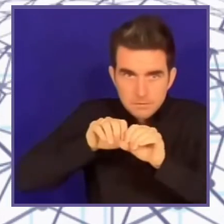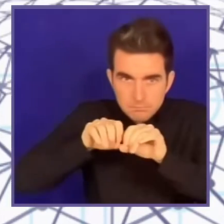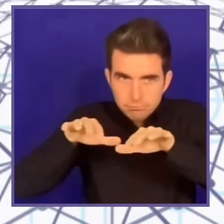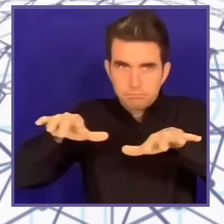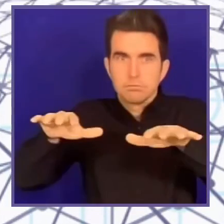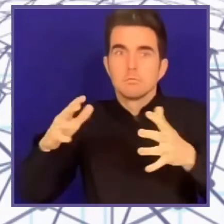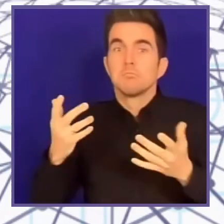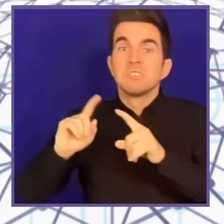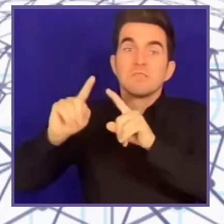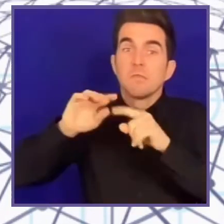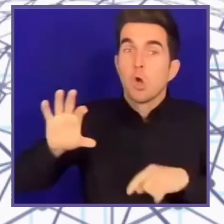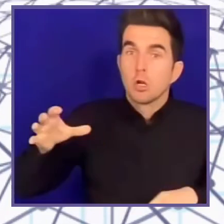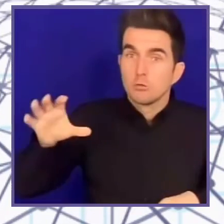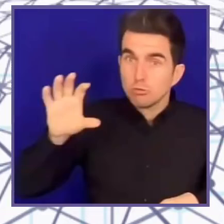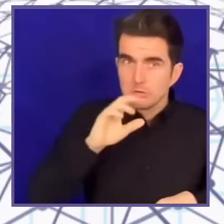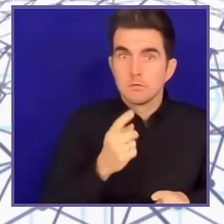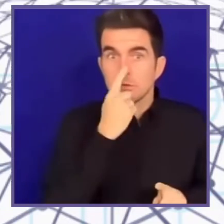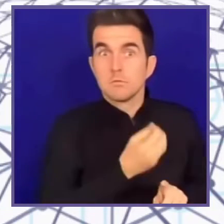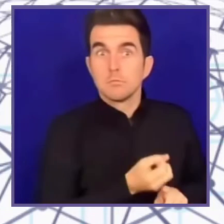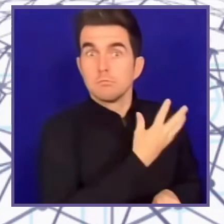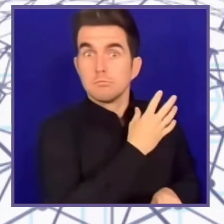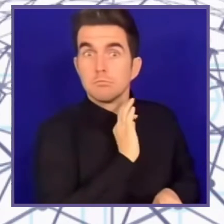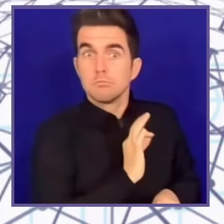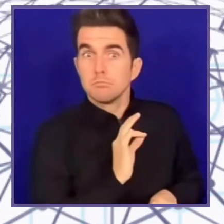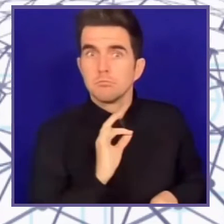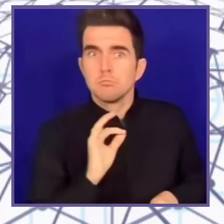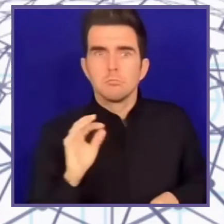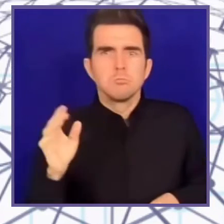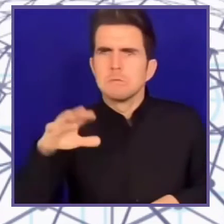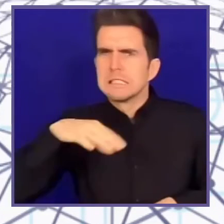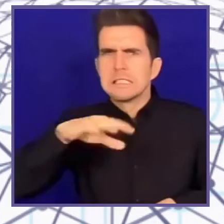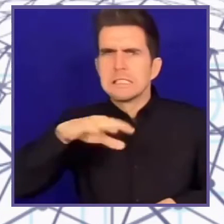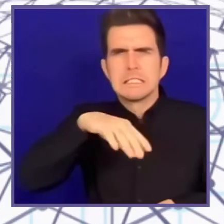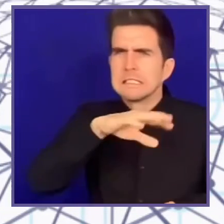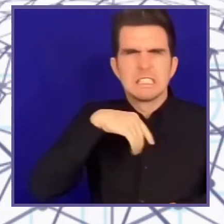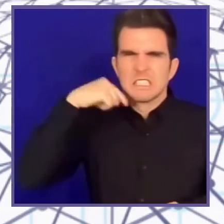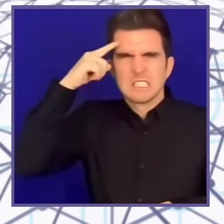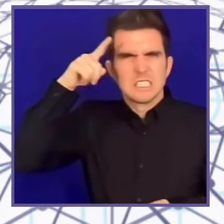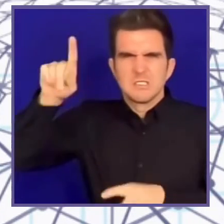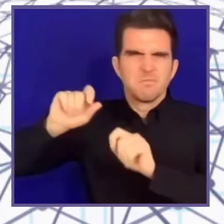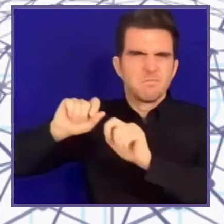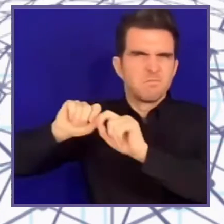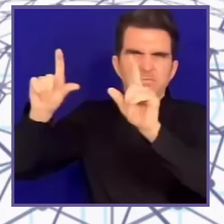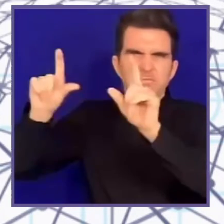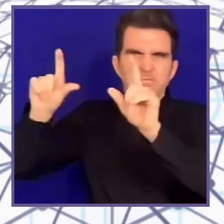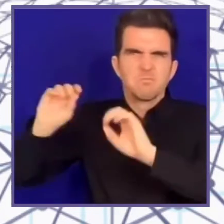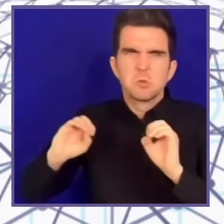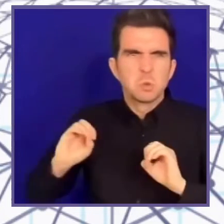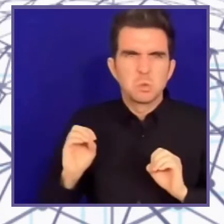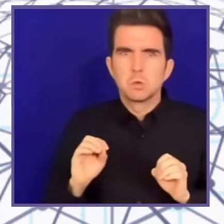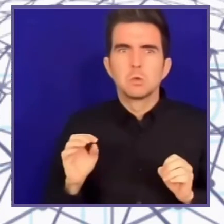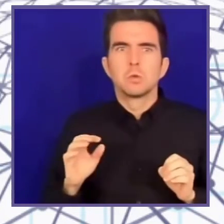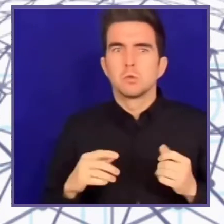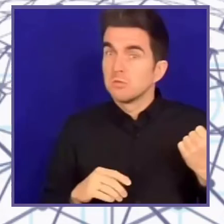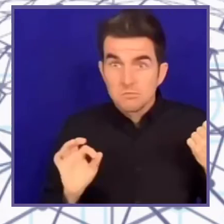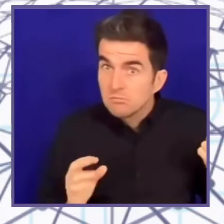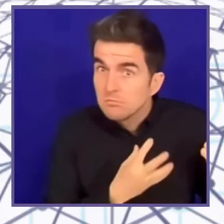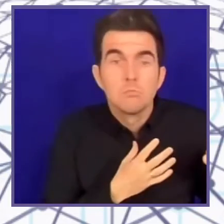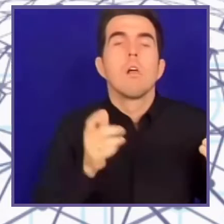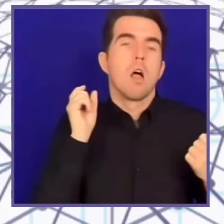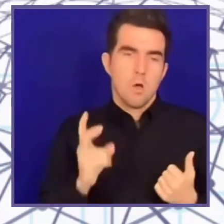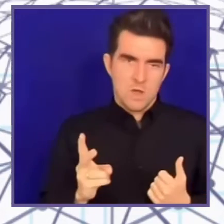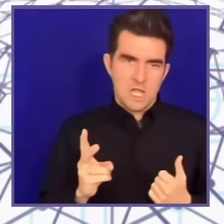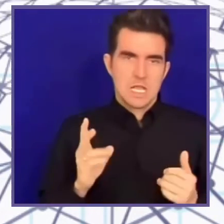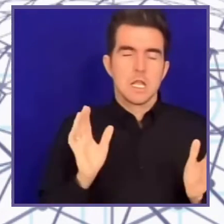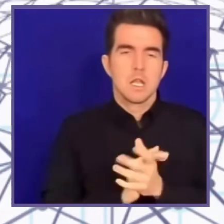you can go to if you Google R2D2 IITM or IIT Madras, you can see